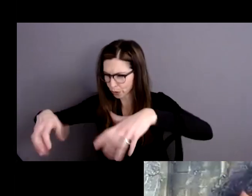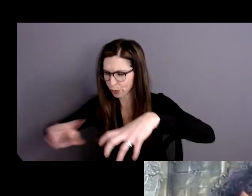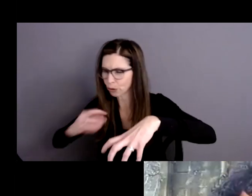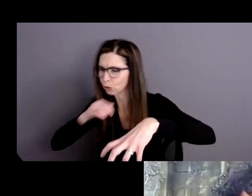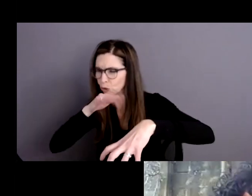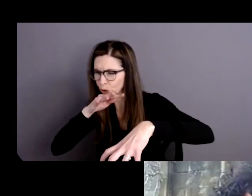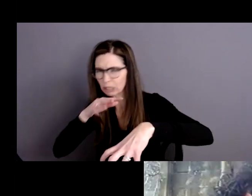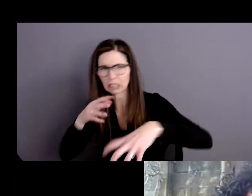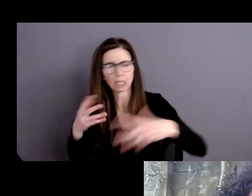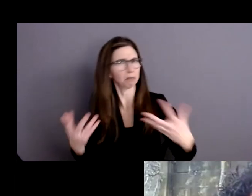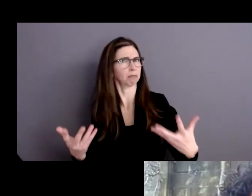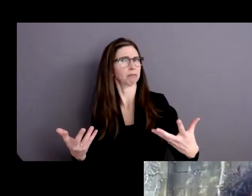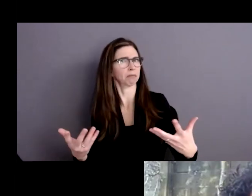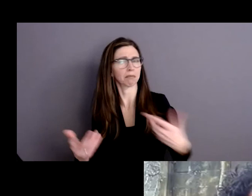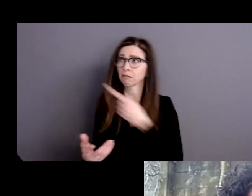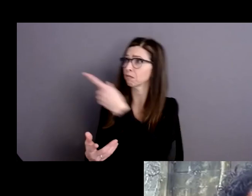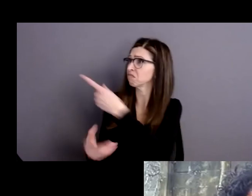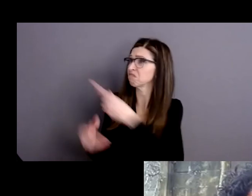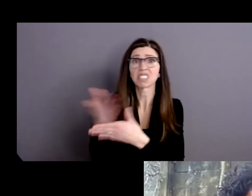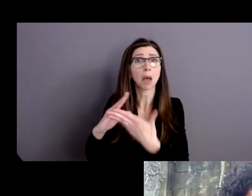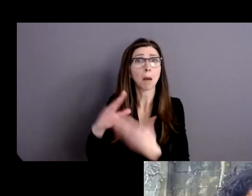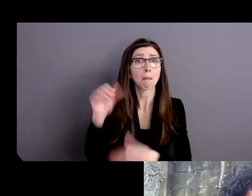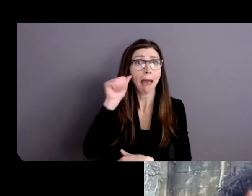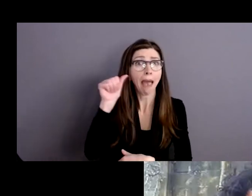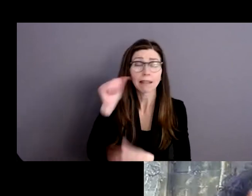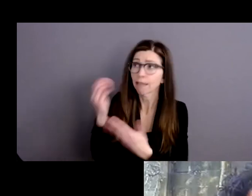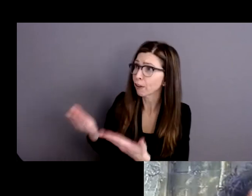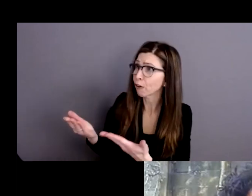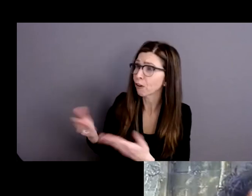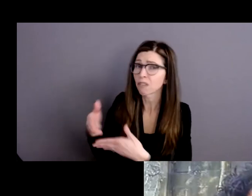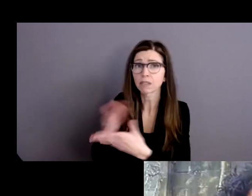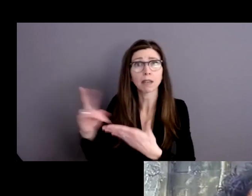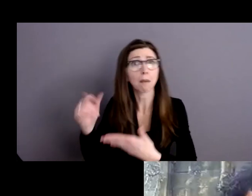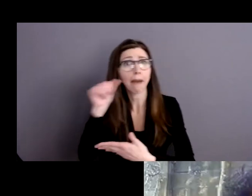Auntie's home and Auntie's missing. Jesus cross and medicine wheel.